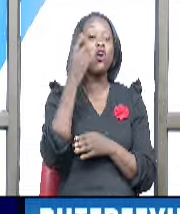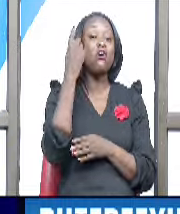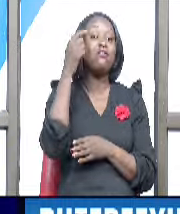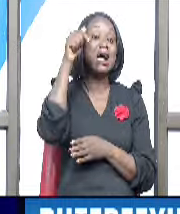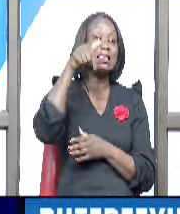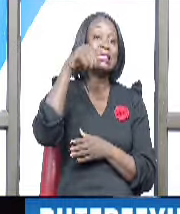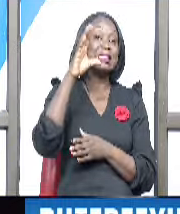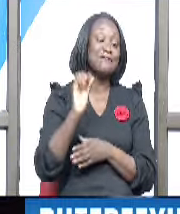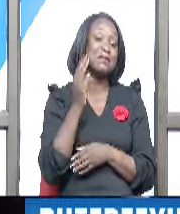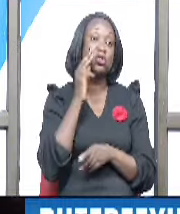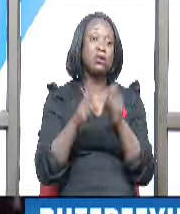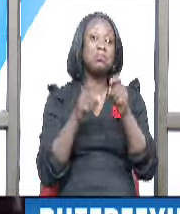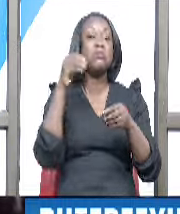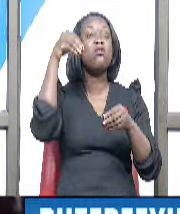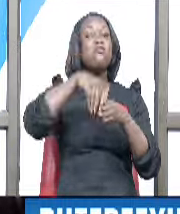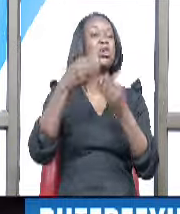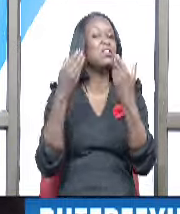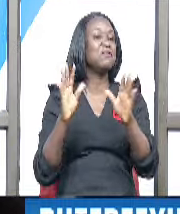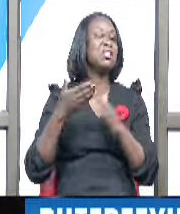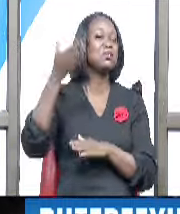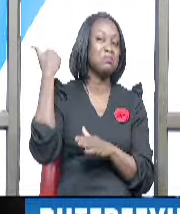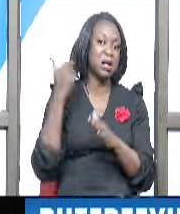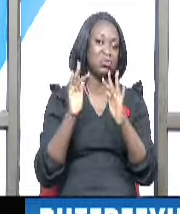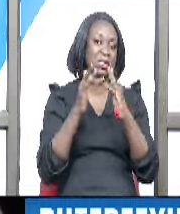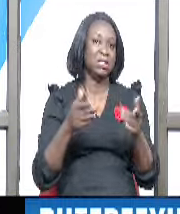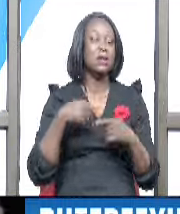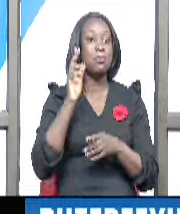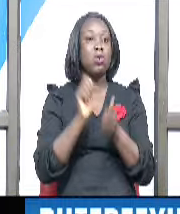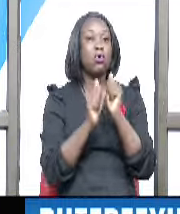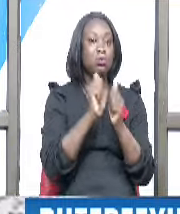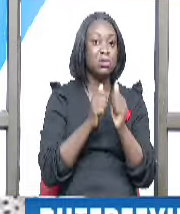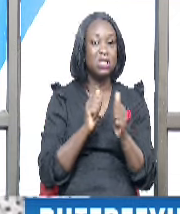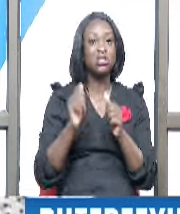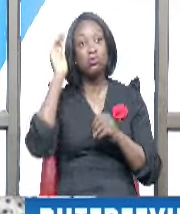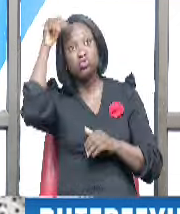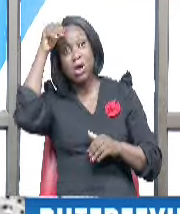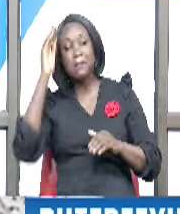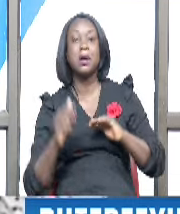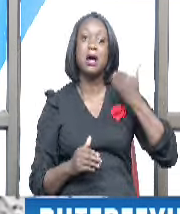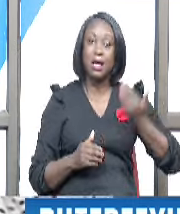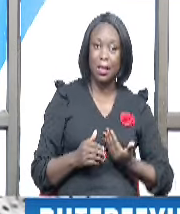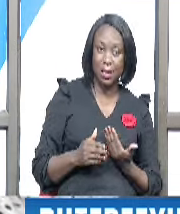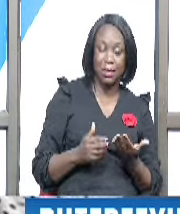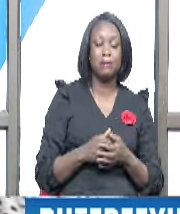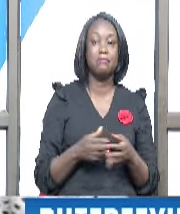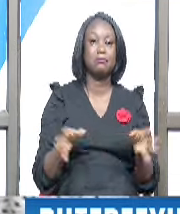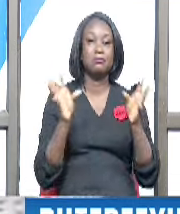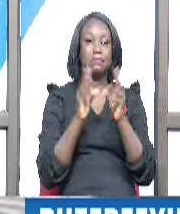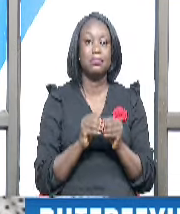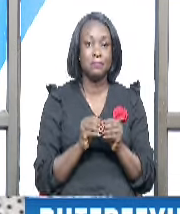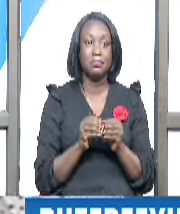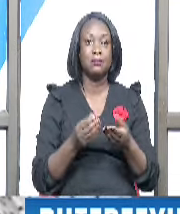baakubadde akalulu kaabwe, kyokka ng'embiranye esinga kuba wakati wa Trump ne Kamala Harris. Hasif Sekiwunga,